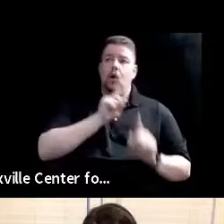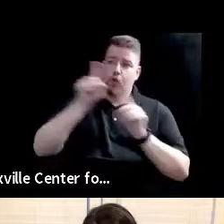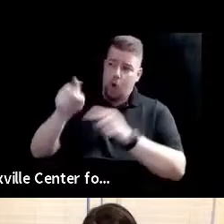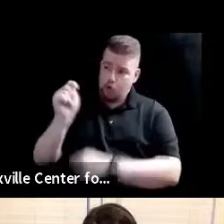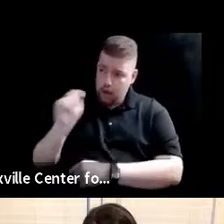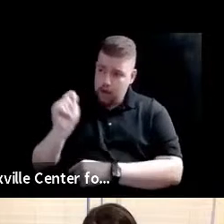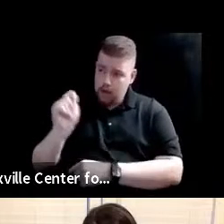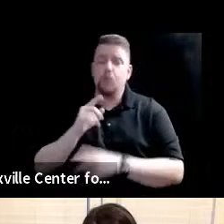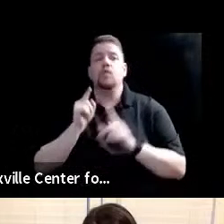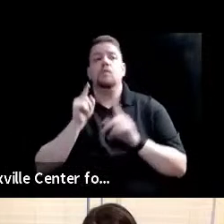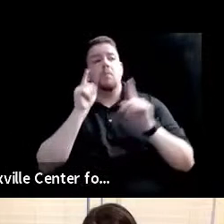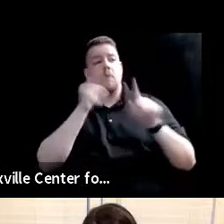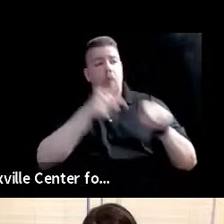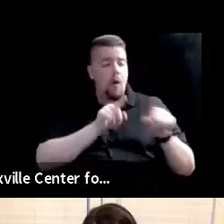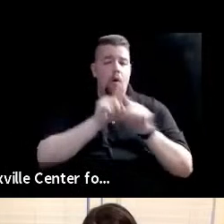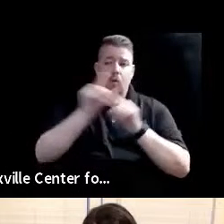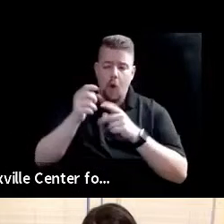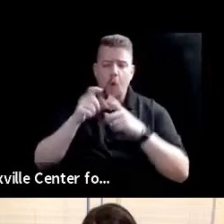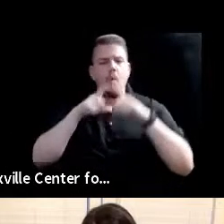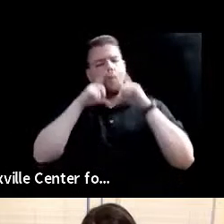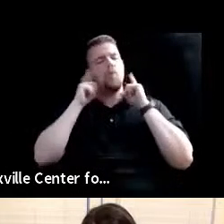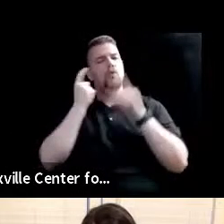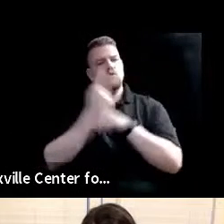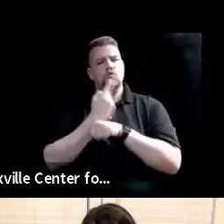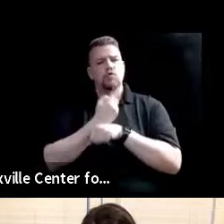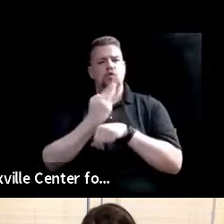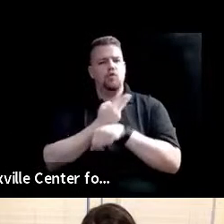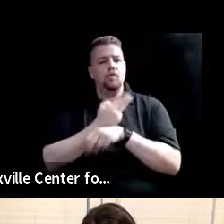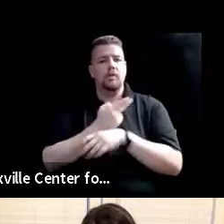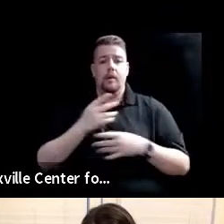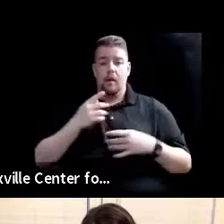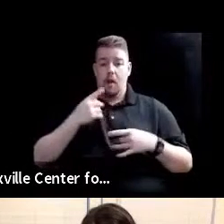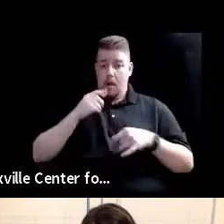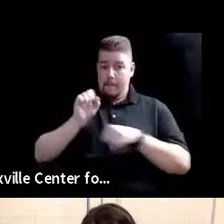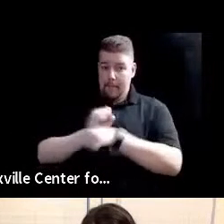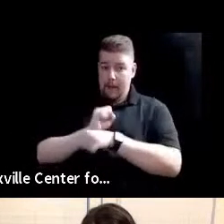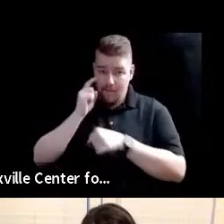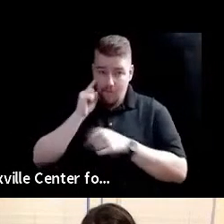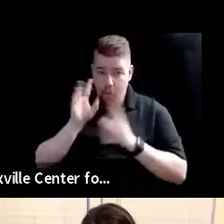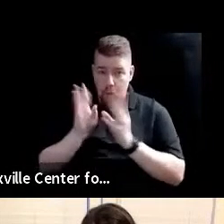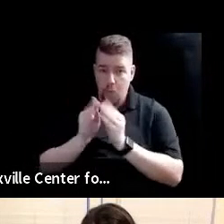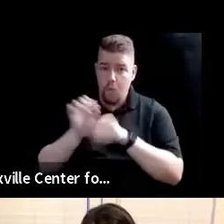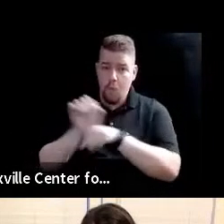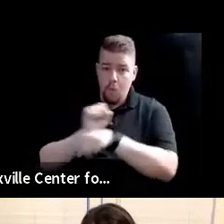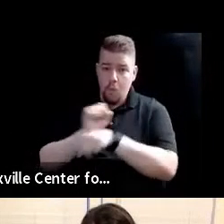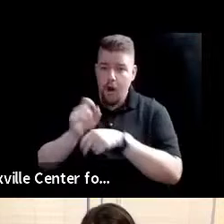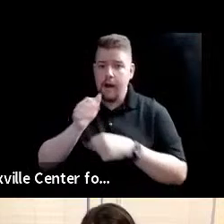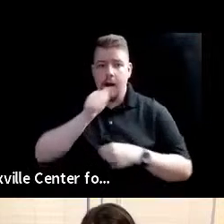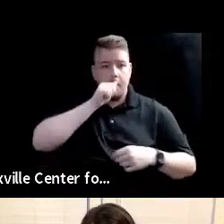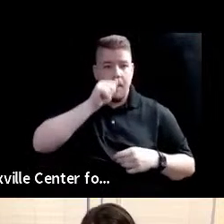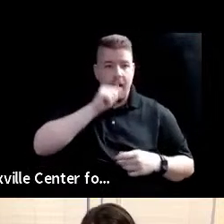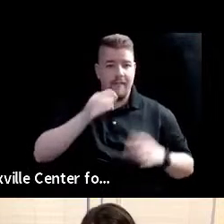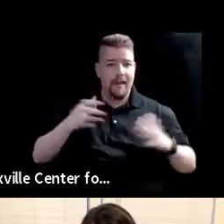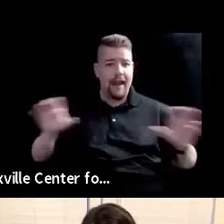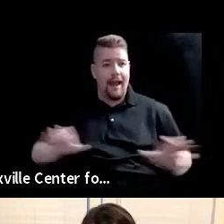And that if they're meeting at work or if they're meeting on any other private